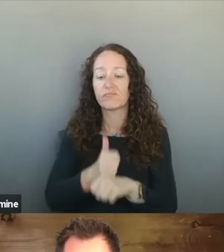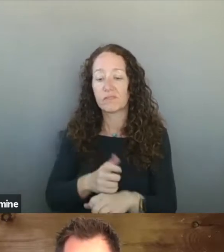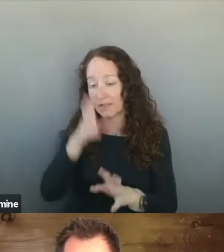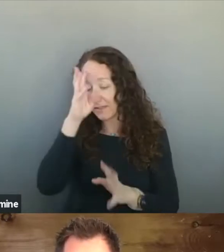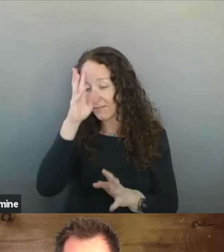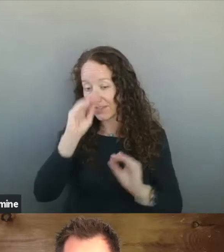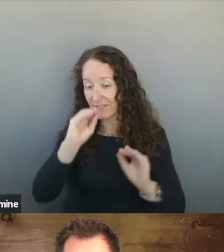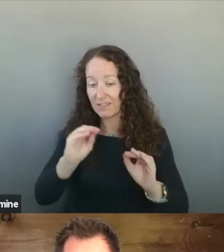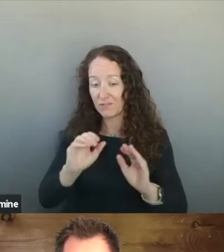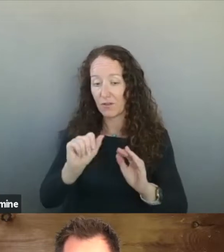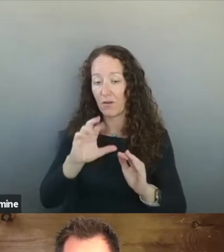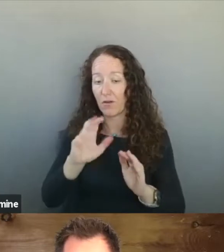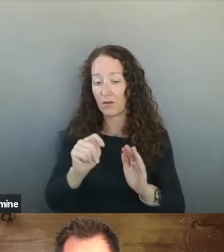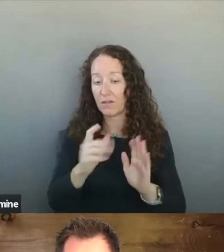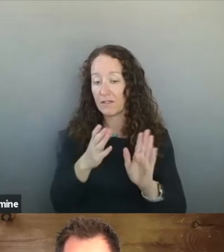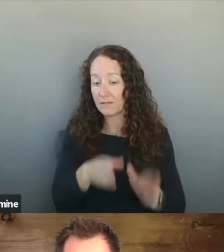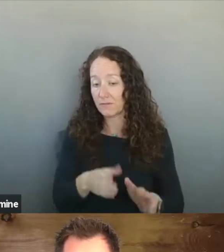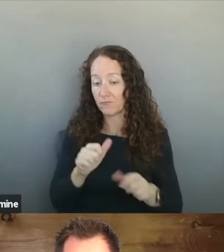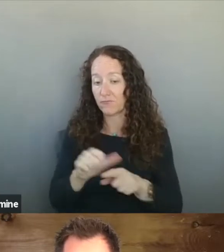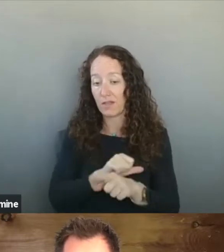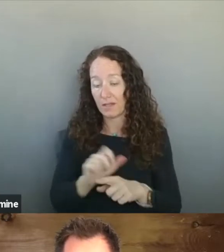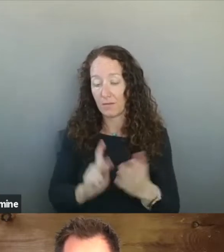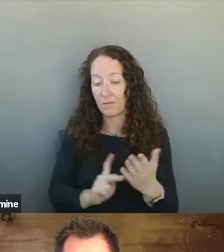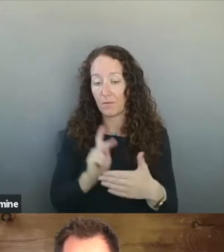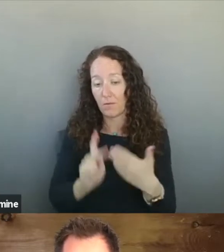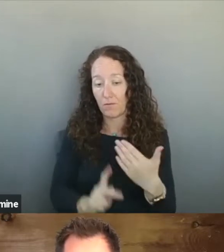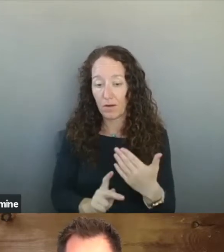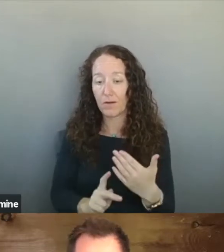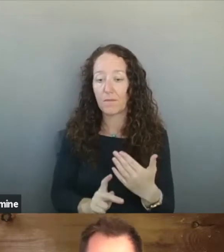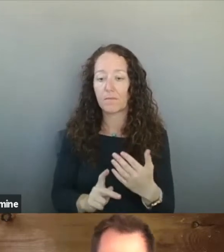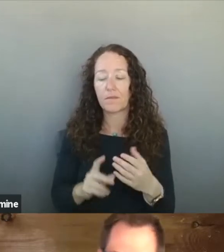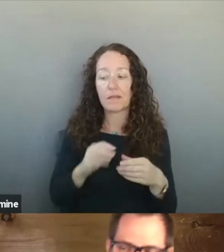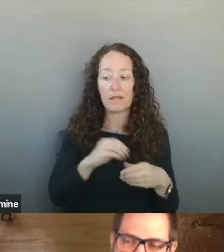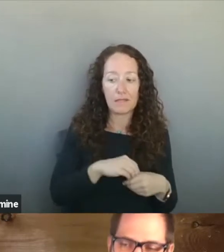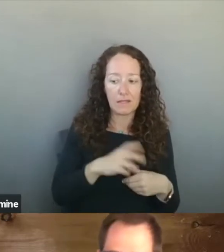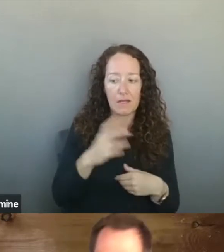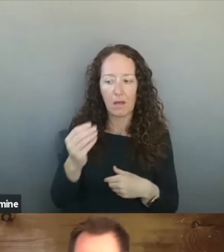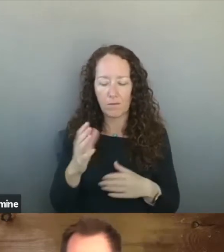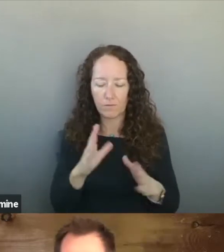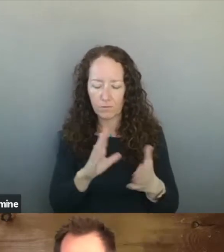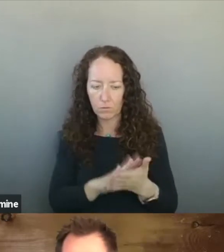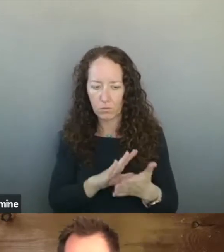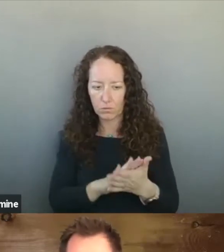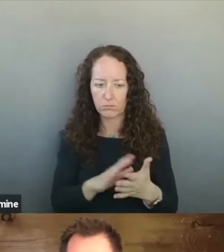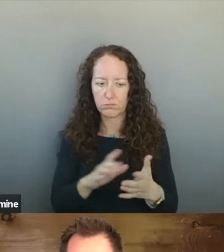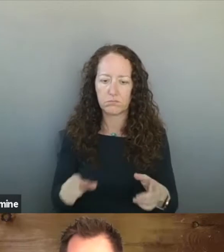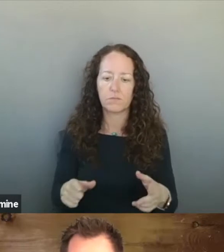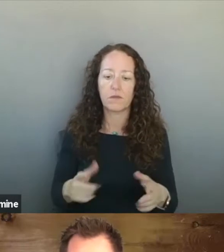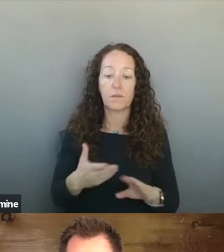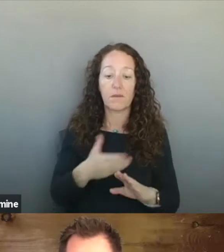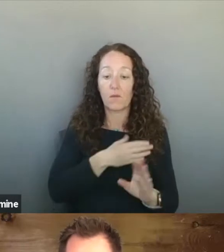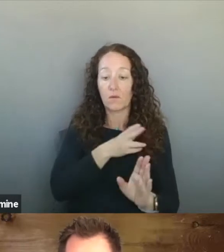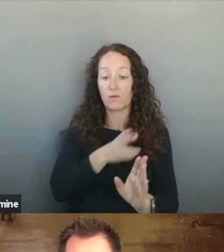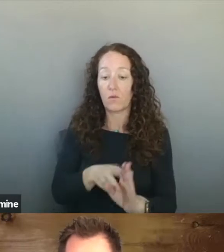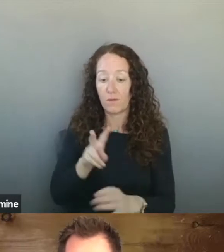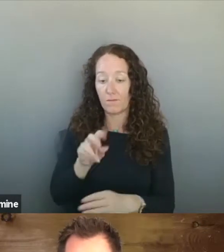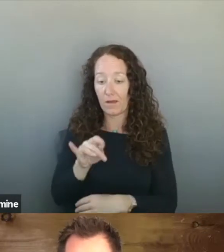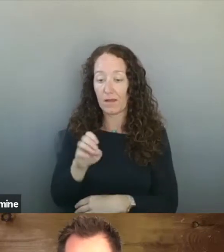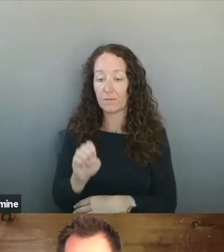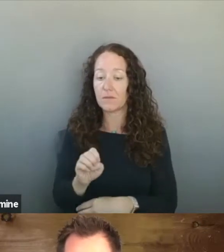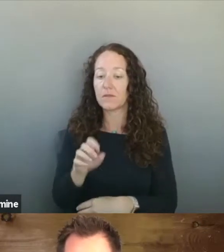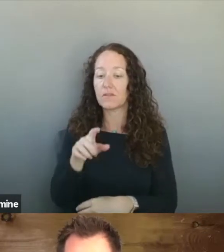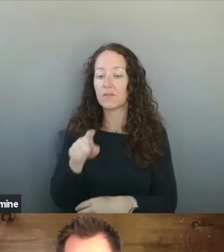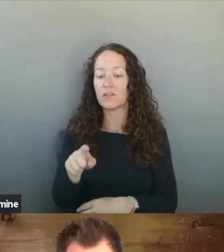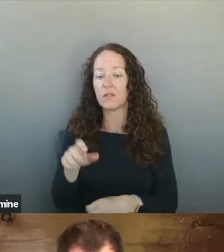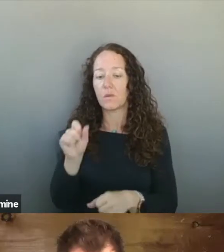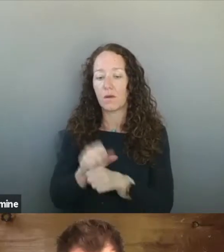city's schools. Prior to joining Vibe, Toya served as director of school programs for the New York Philharmonic's Education Department,